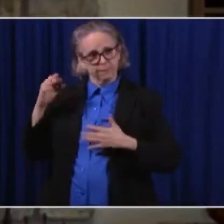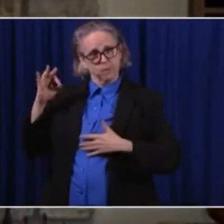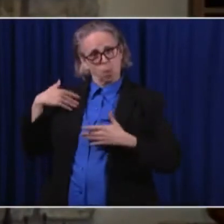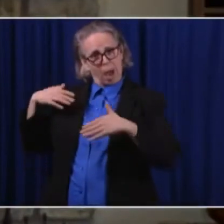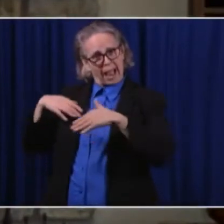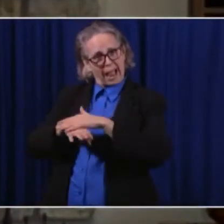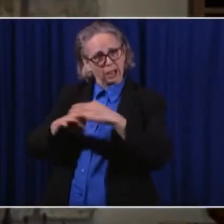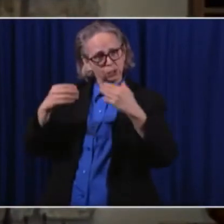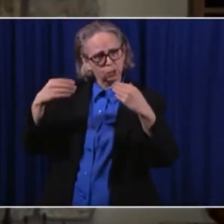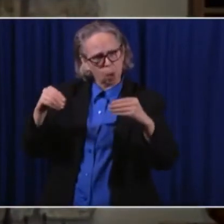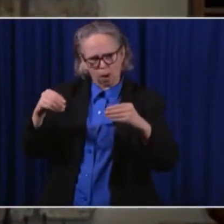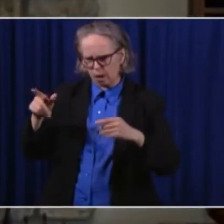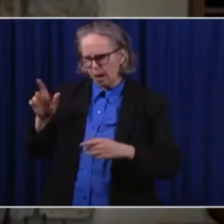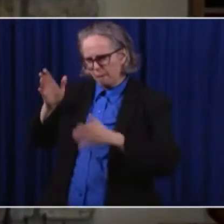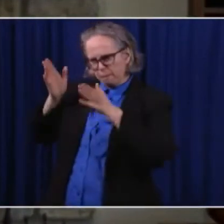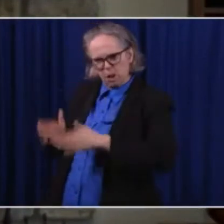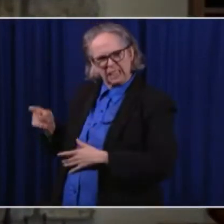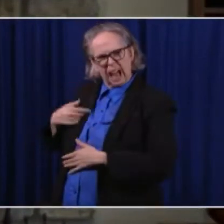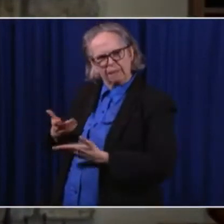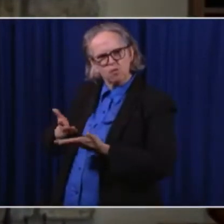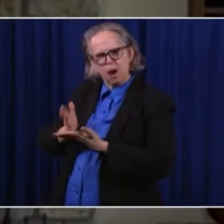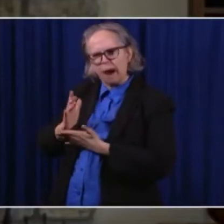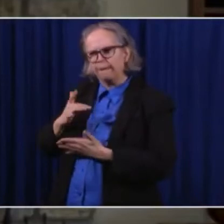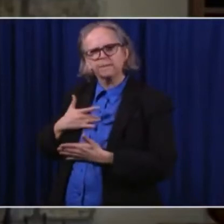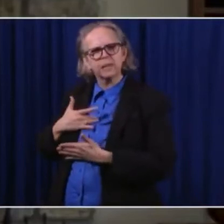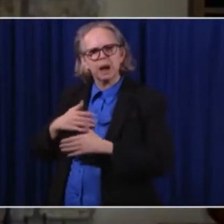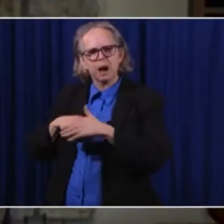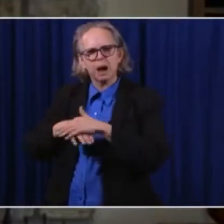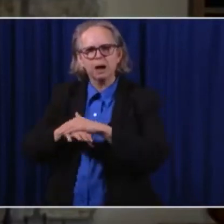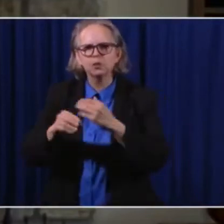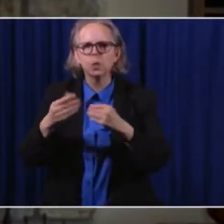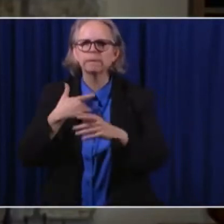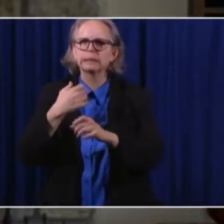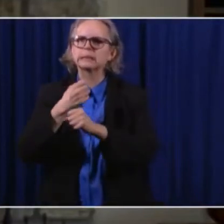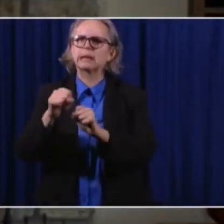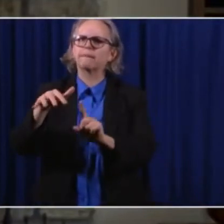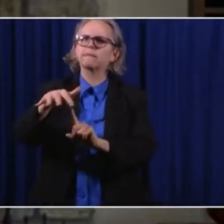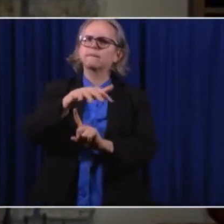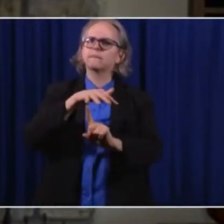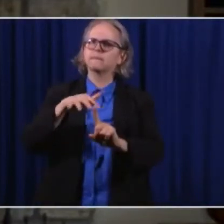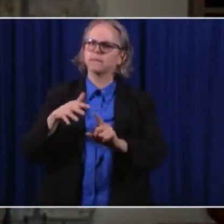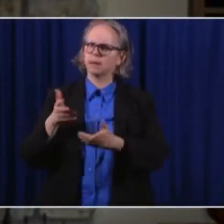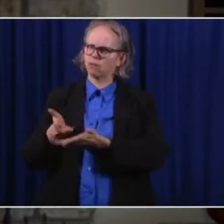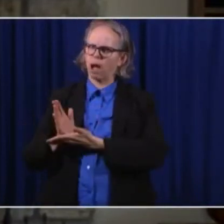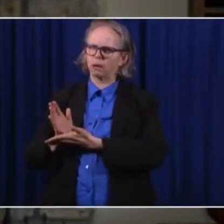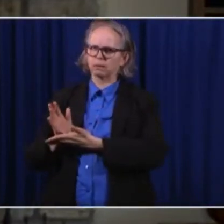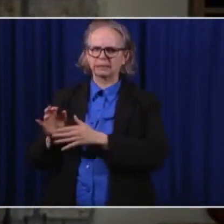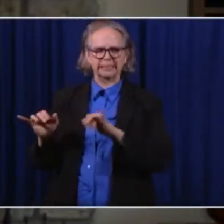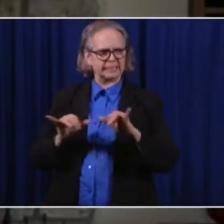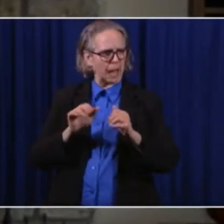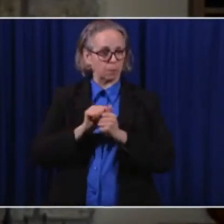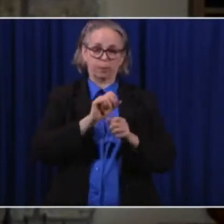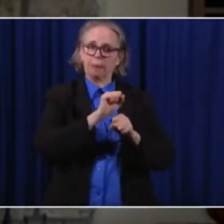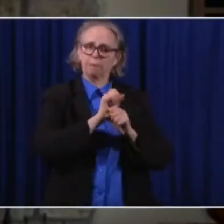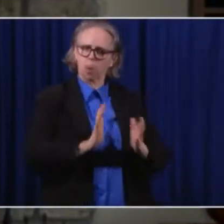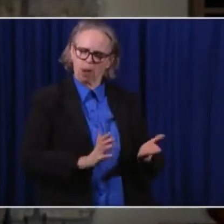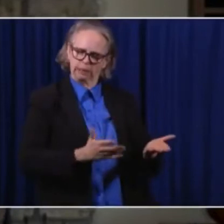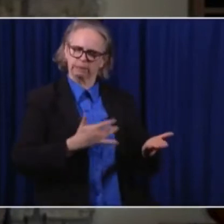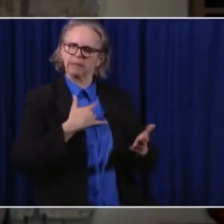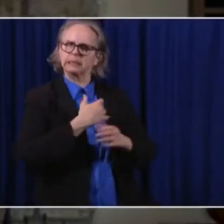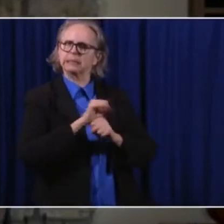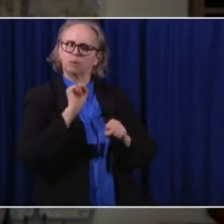mask on. And if you work there, you have the right to think that people come in the door are going to have a mask on too. Governor, next question is the last question